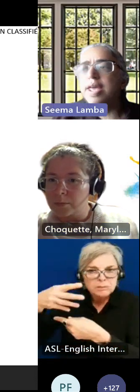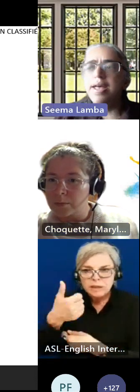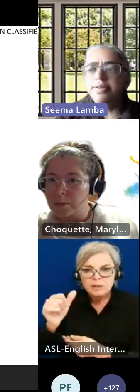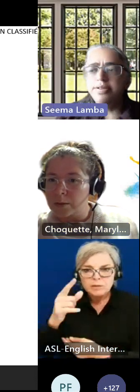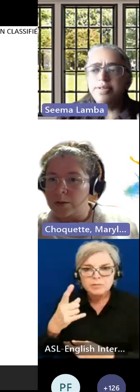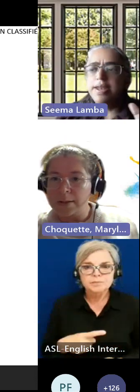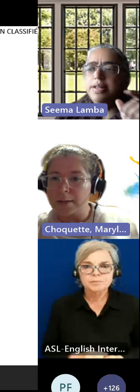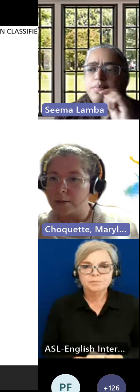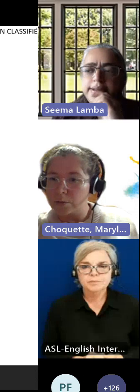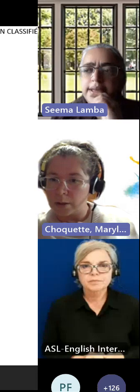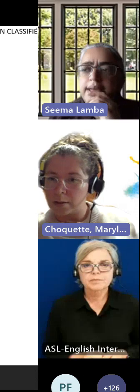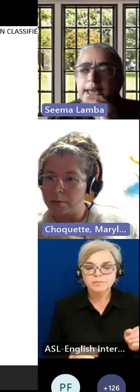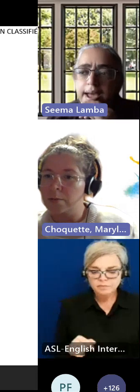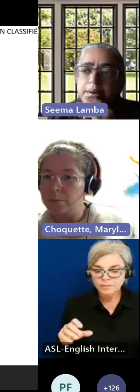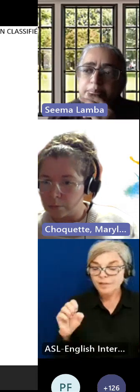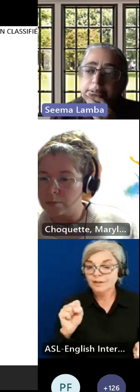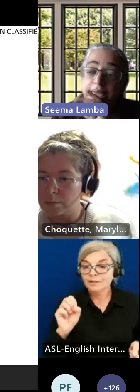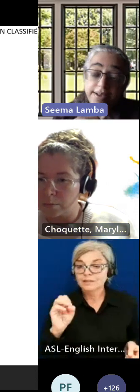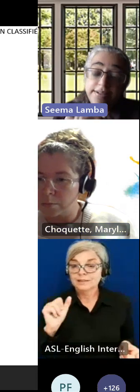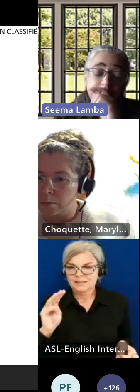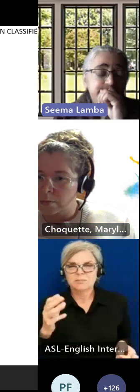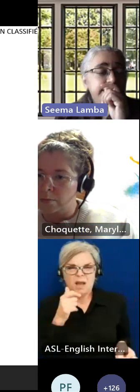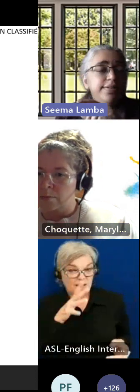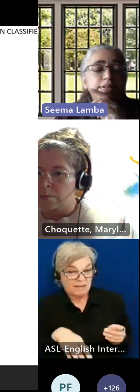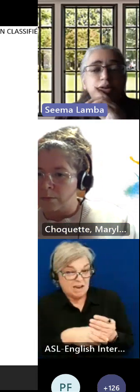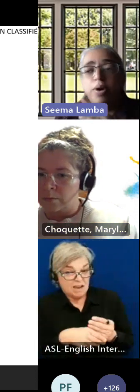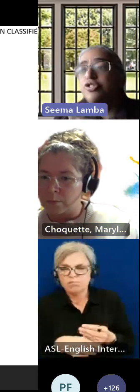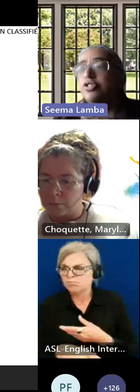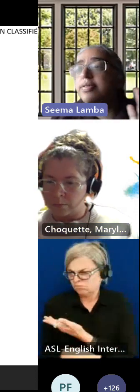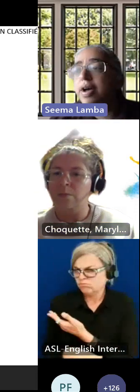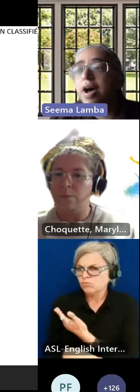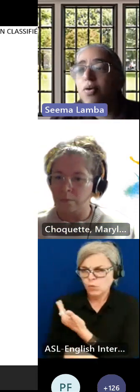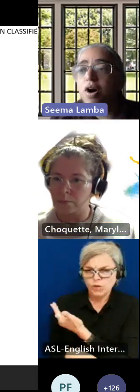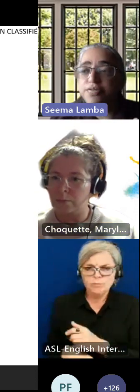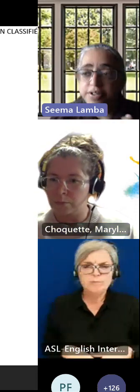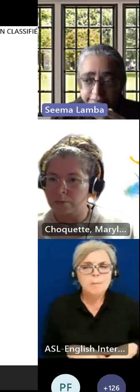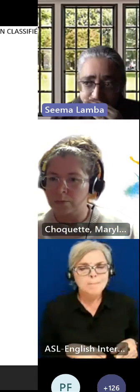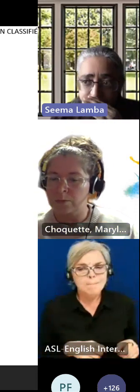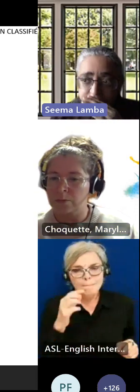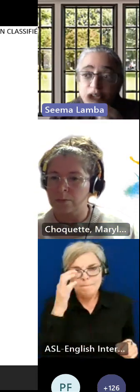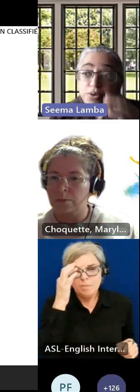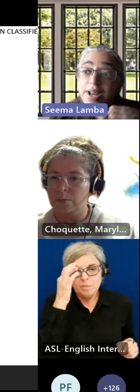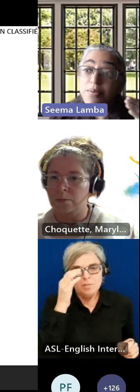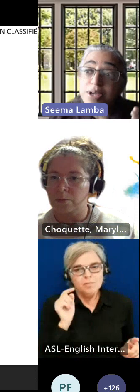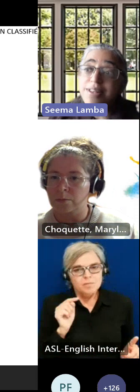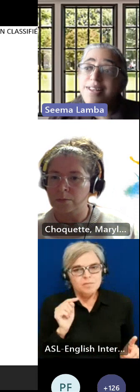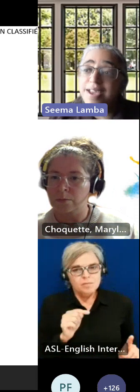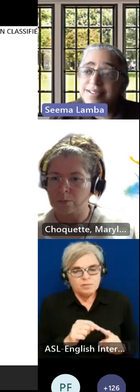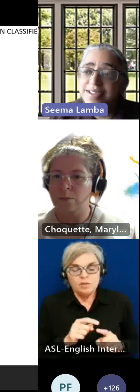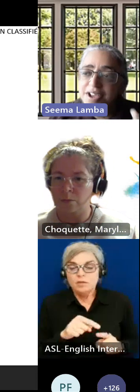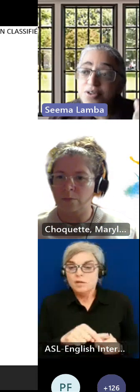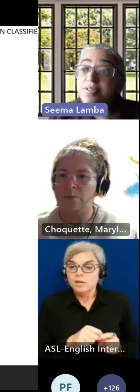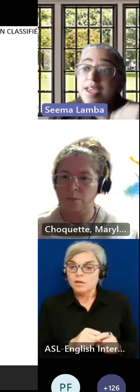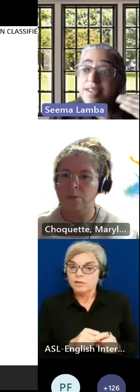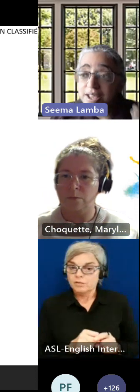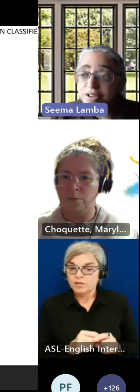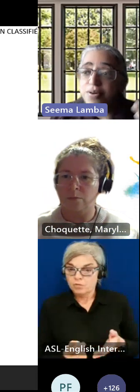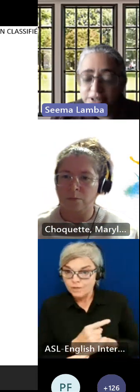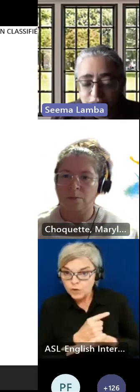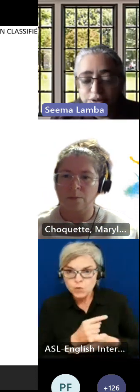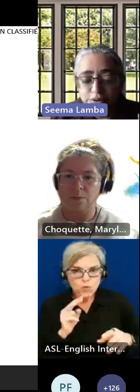Can I just add to that a Yes, little yes, bit? go ahead. Yeah, because it relates to the question as to how often you do it. And I really liked